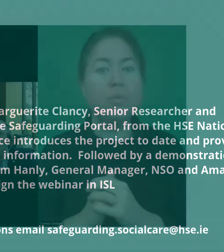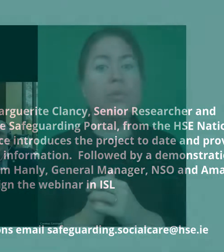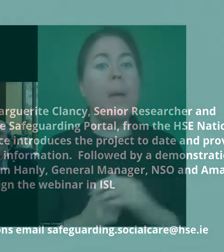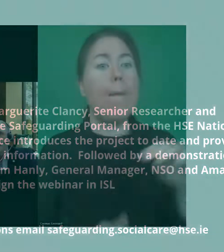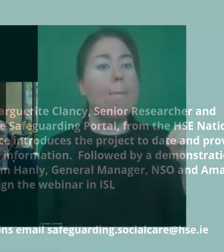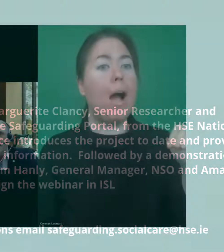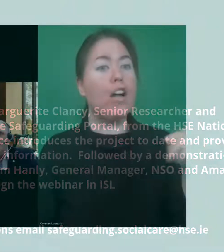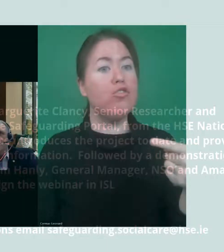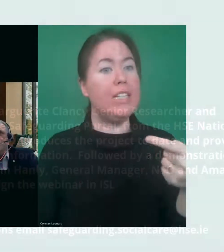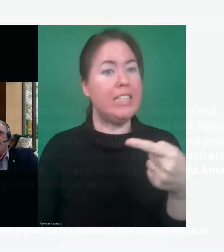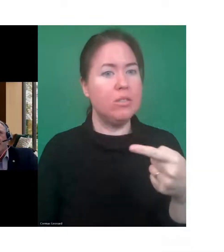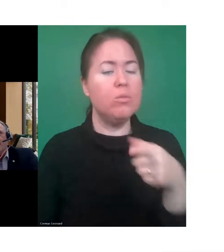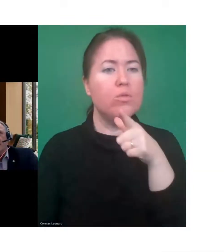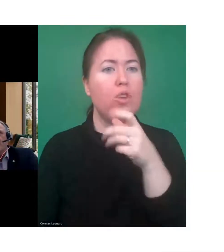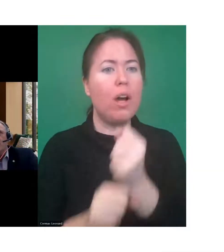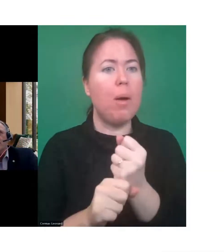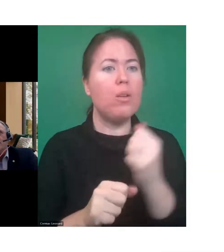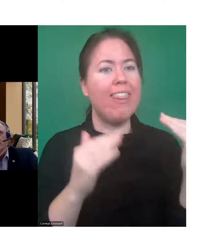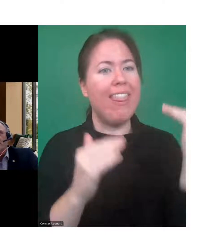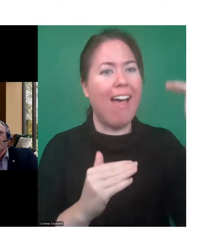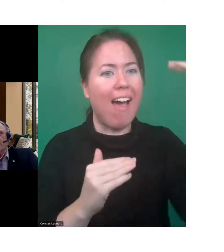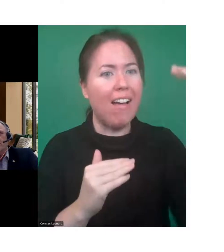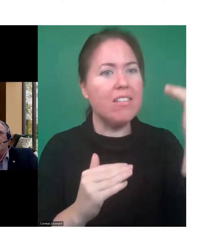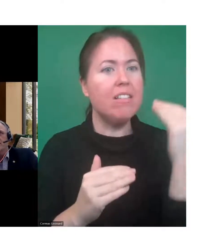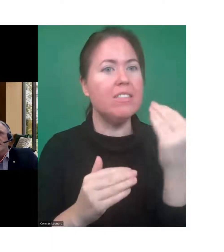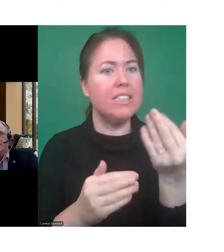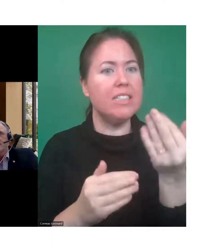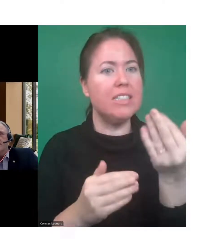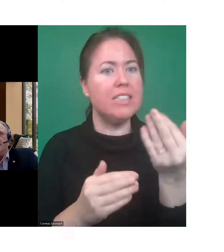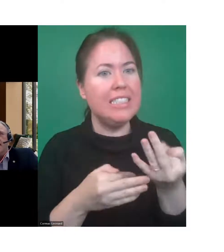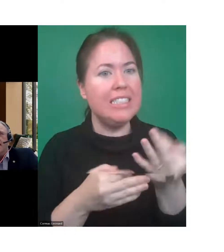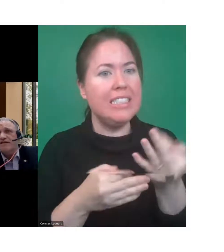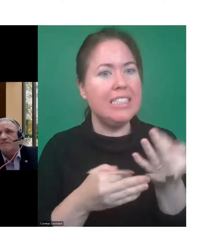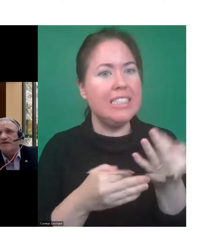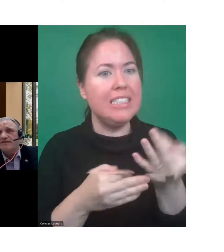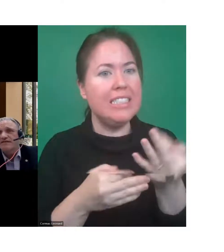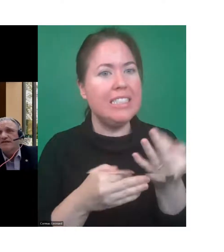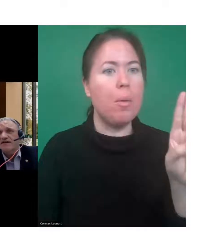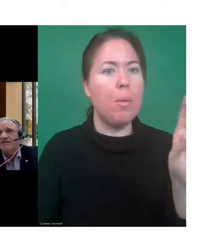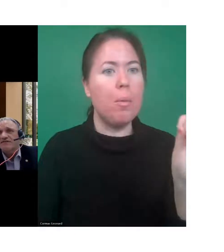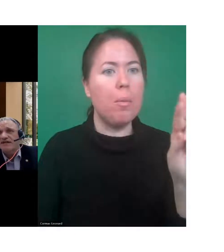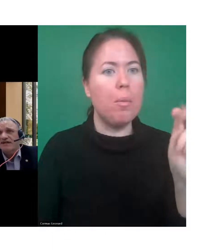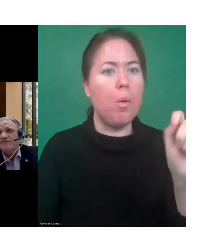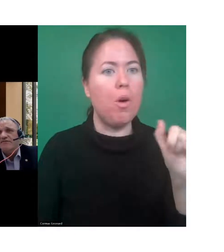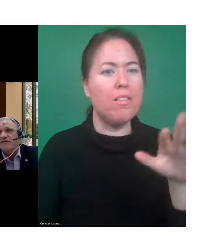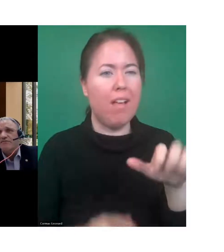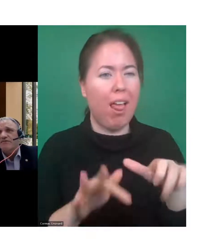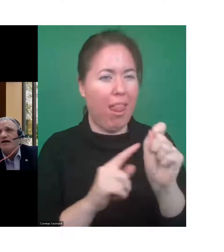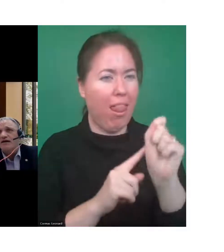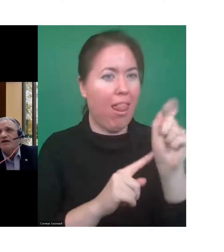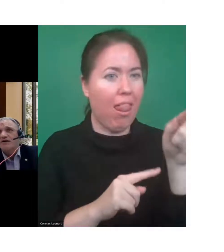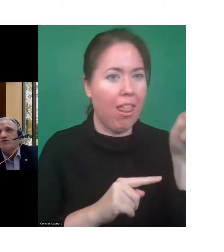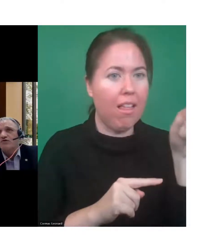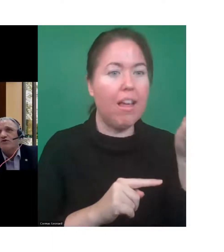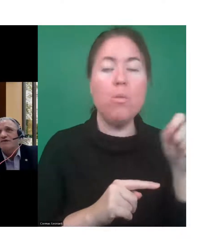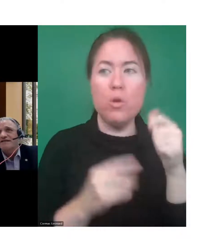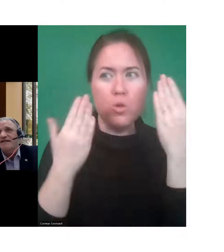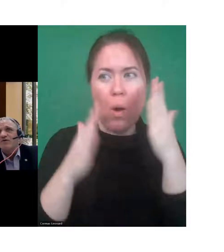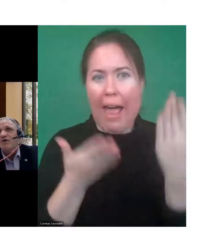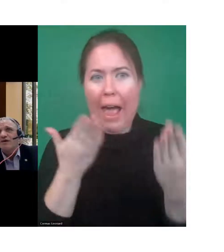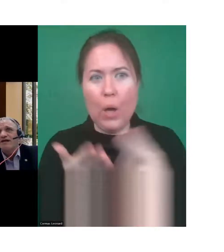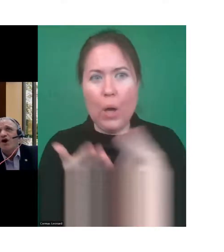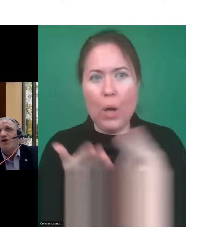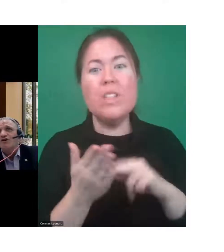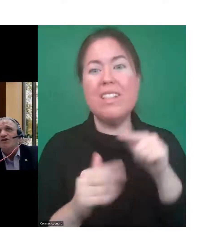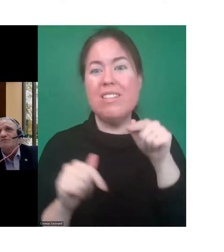take you through the adult safeguarding portal demonstration. Today has been designed particularly for people who will be